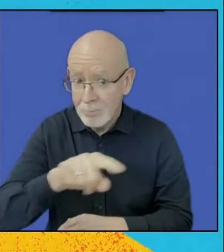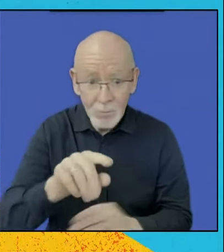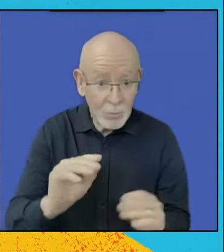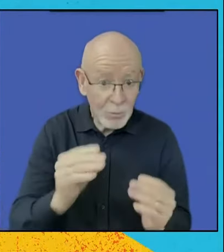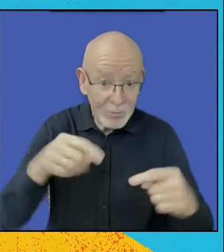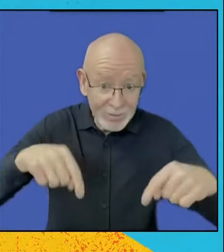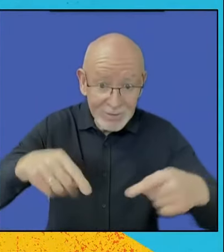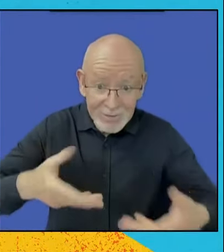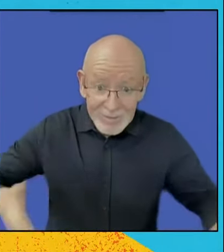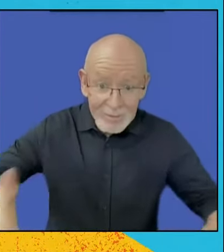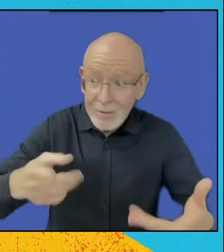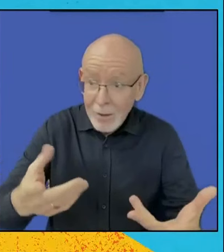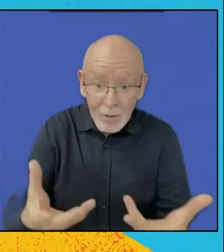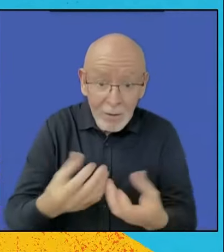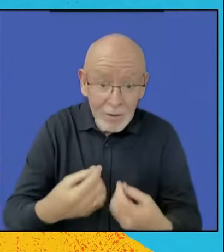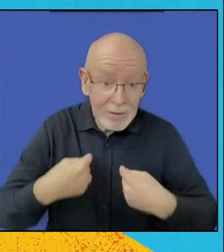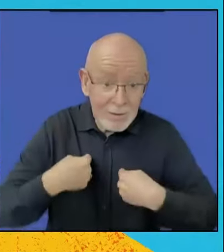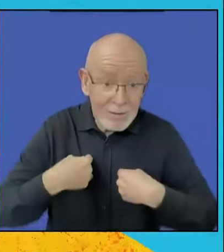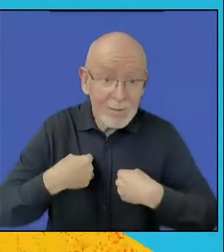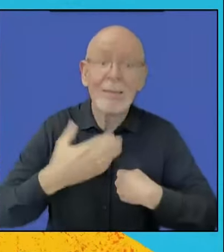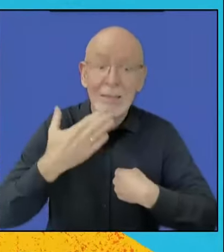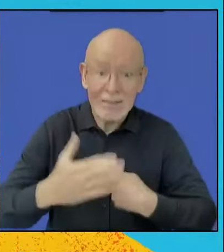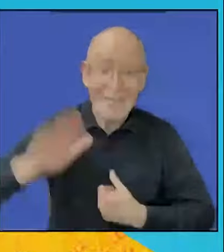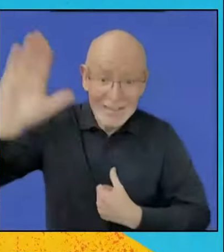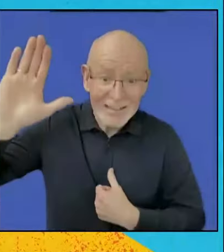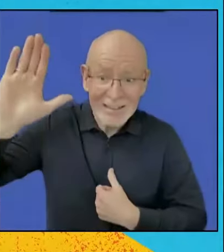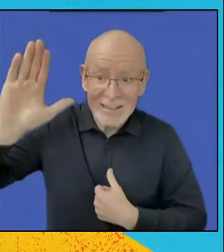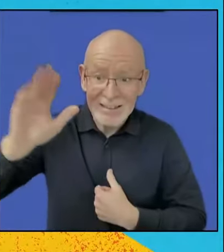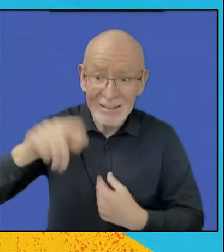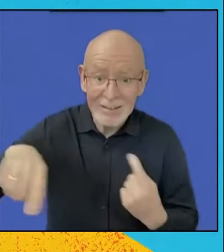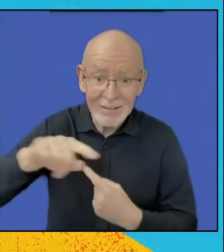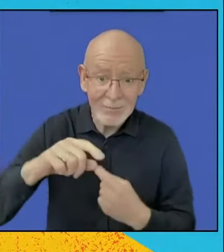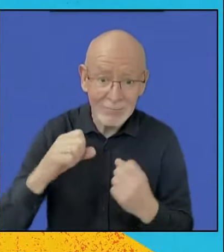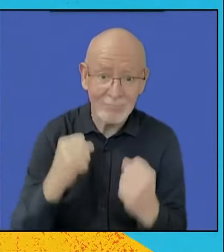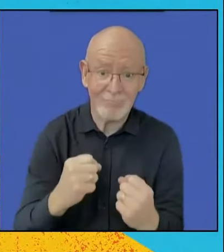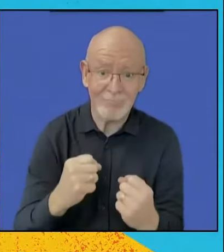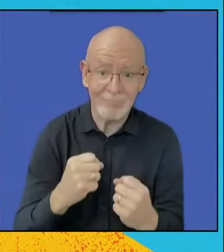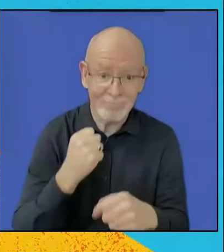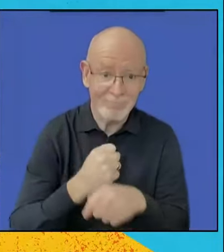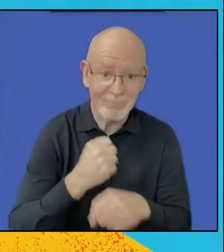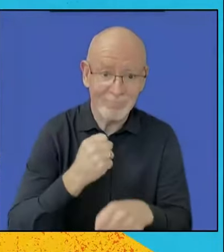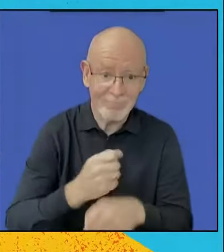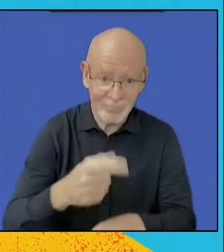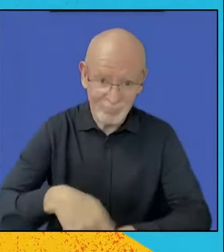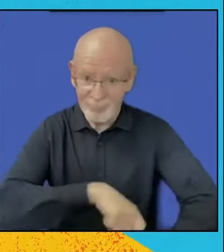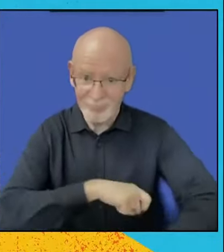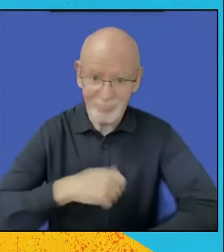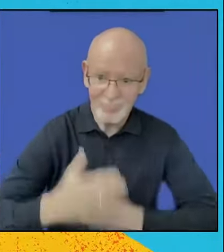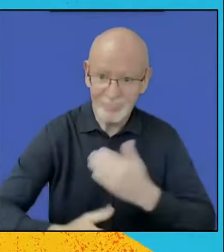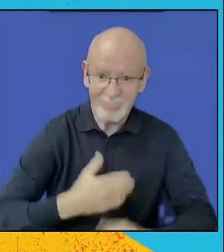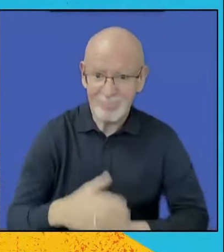to put in the work? Yes. Amazing. Let's get the forum started. Thank you.